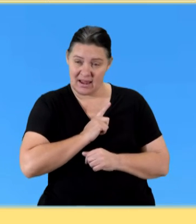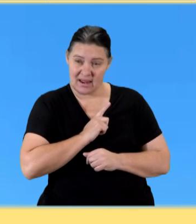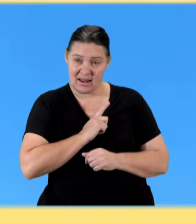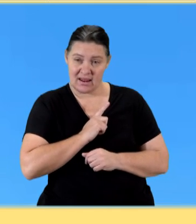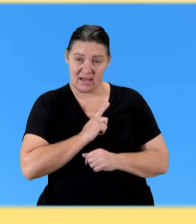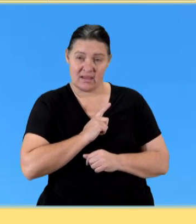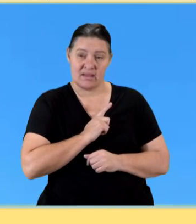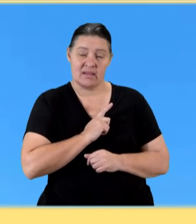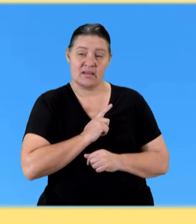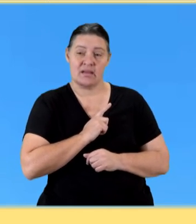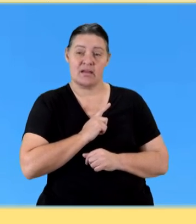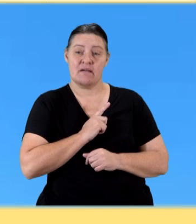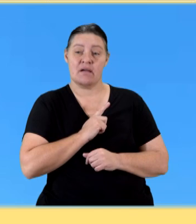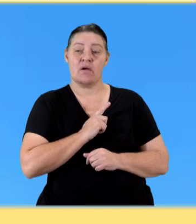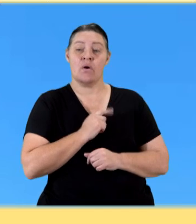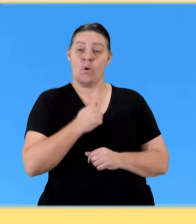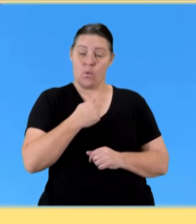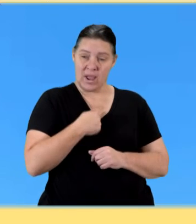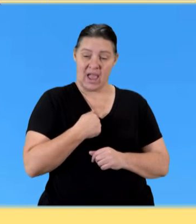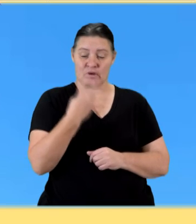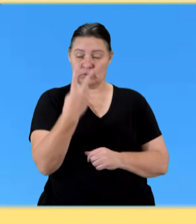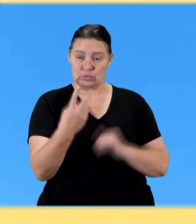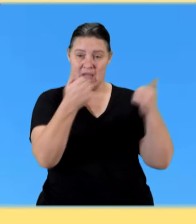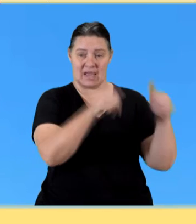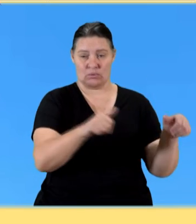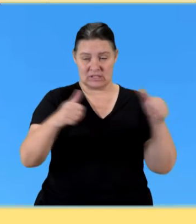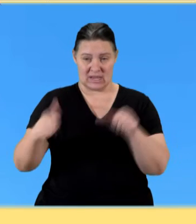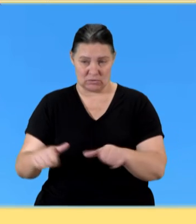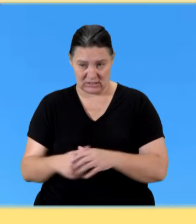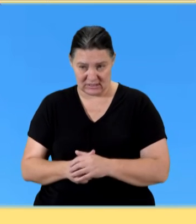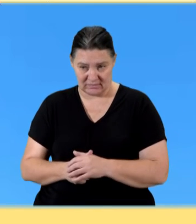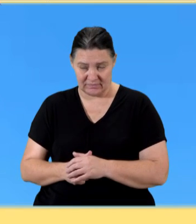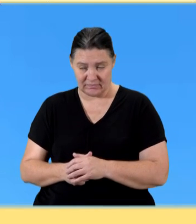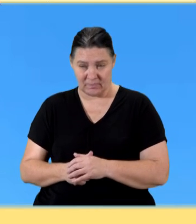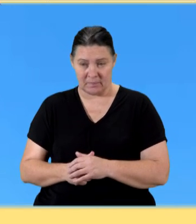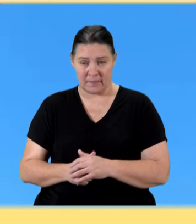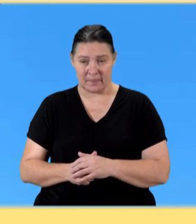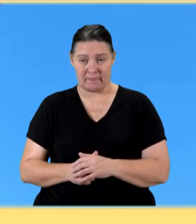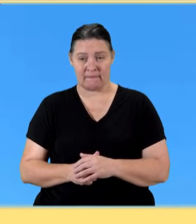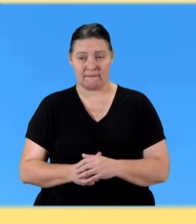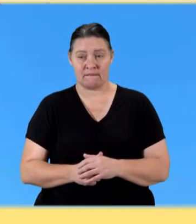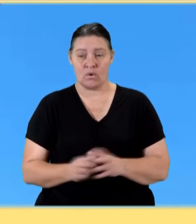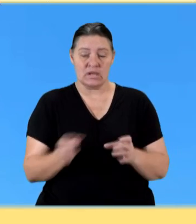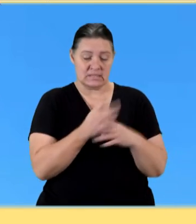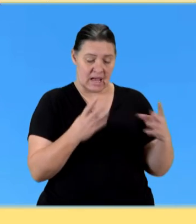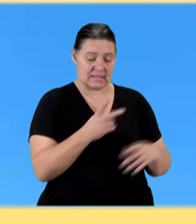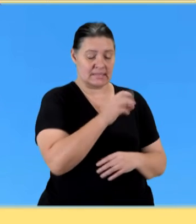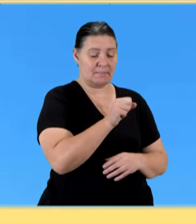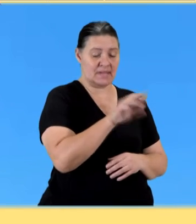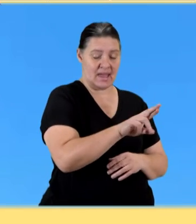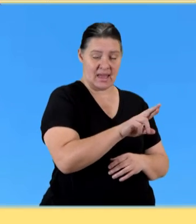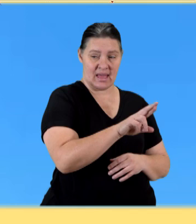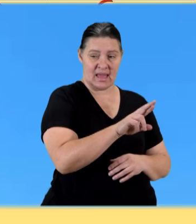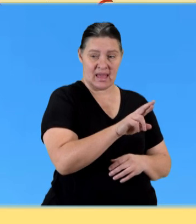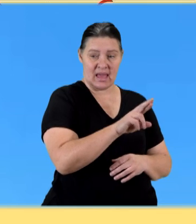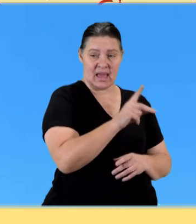us that we have two accounts again. I'm going to show them. I'm going to start off with the debtors